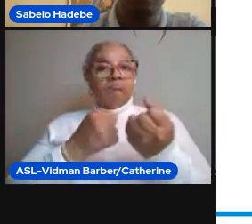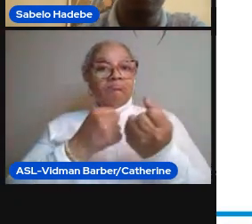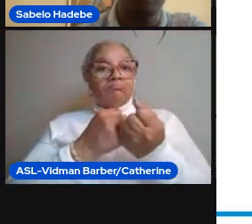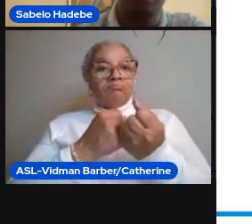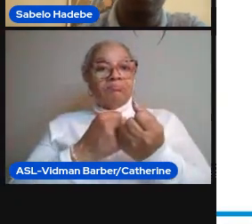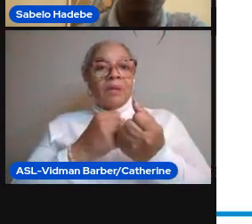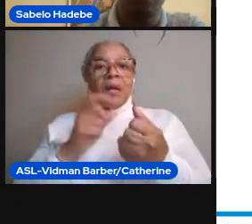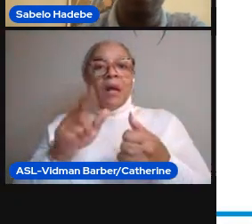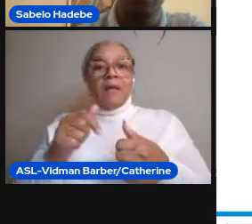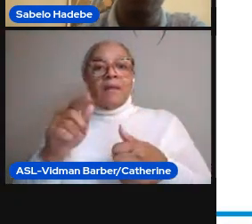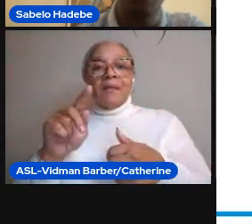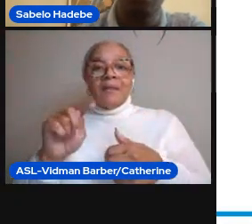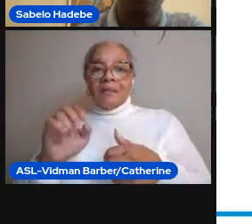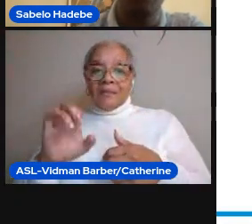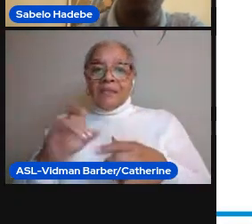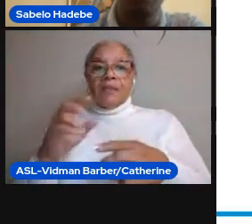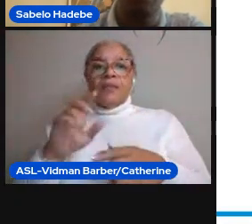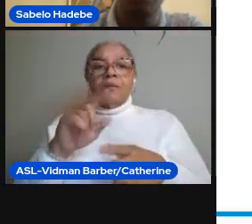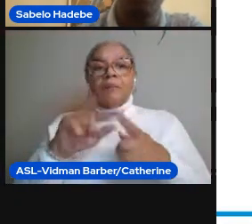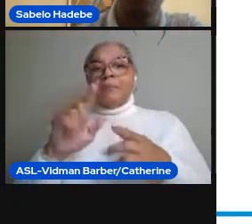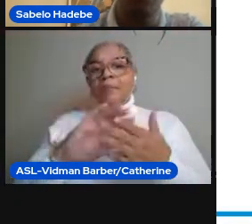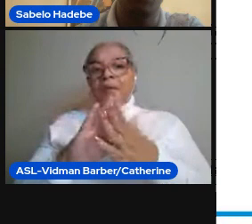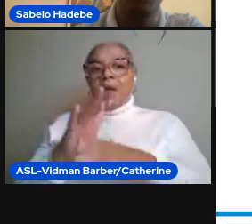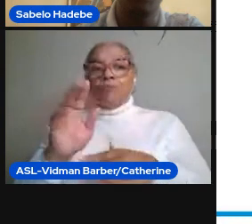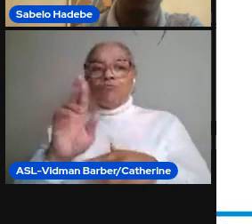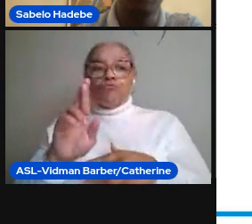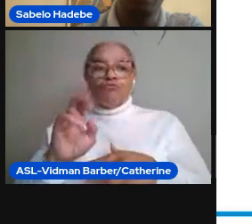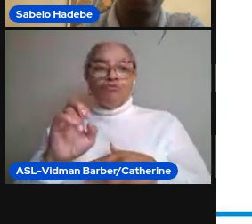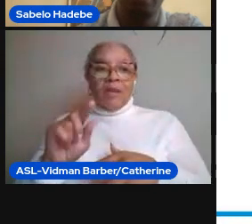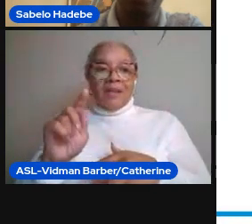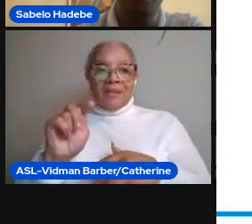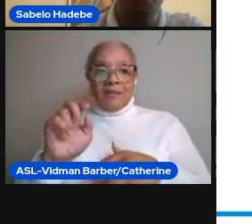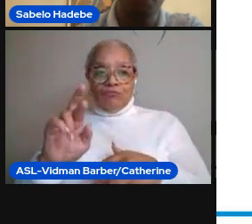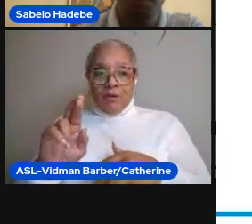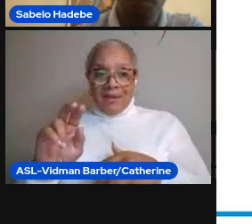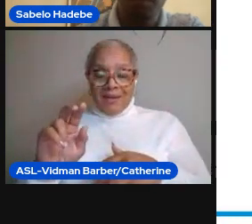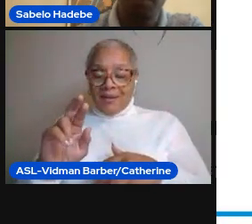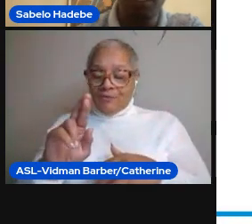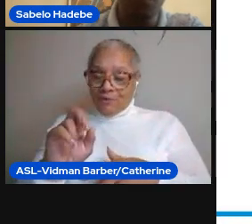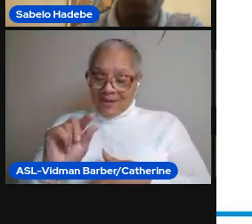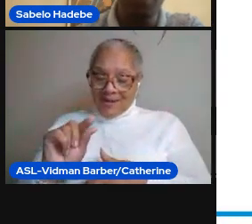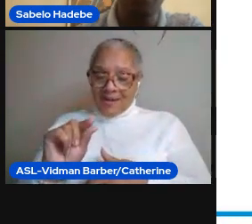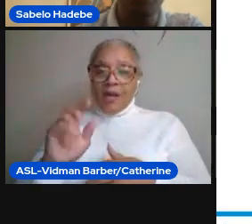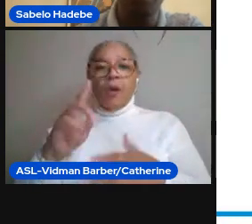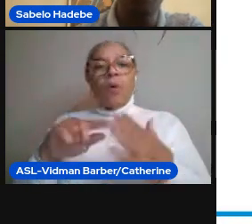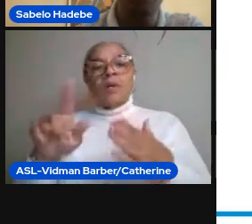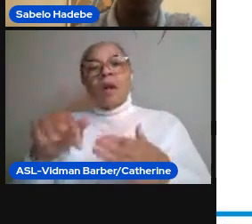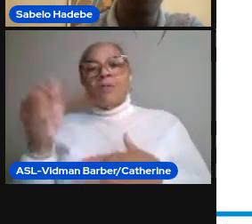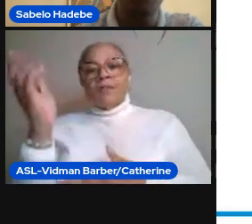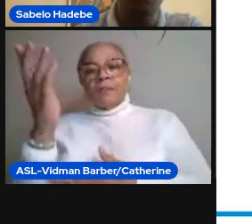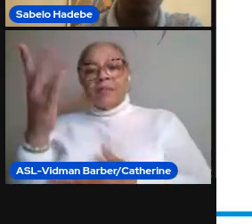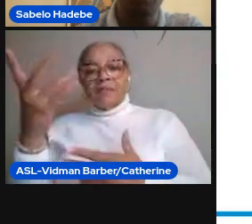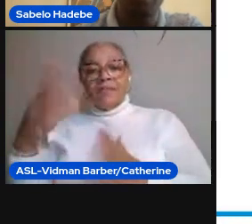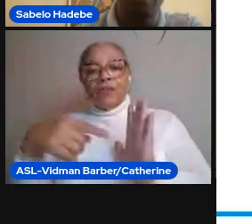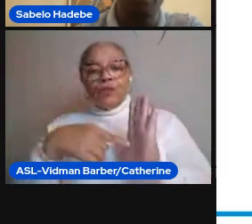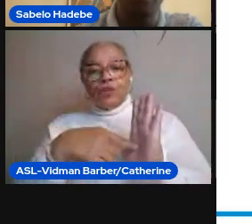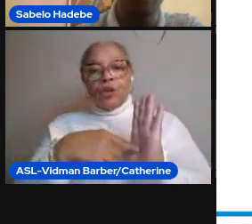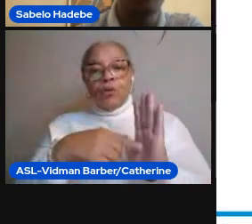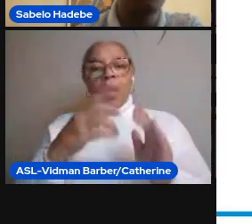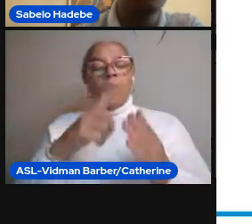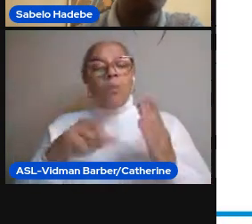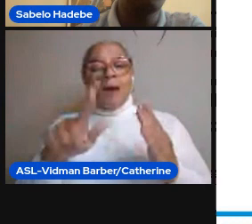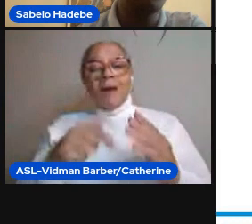T cells. So that's what other people have also shown. And what other people have also shown is